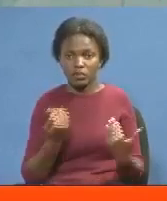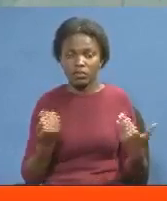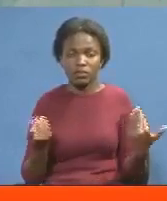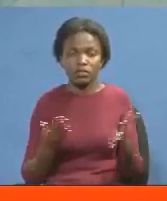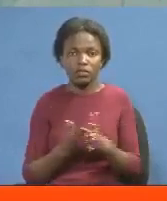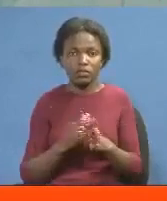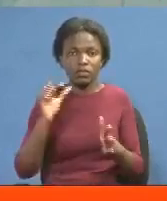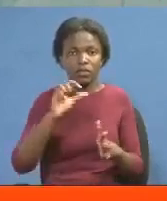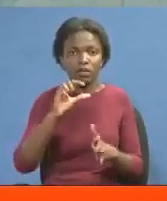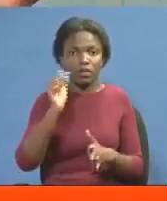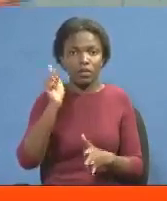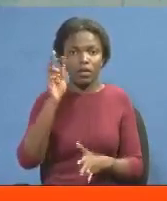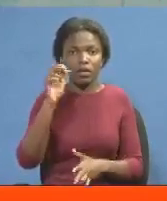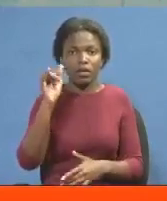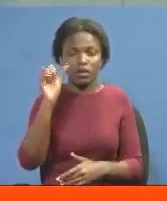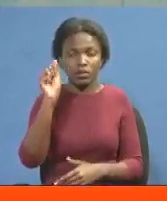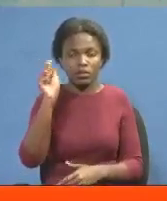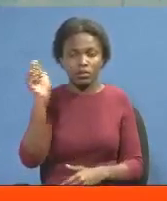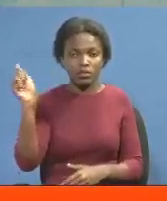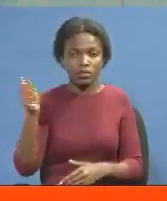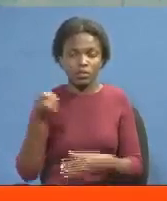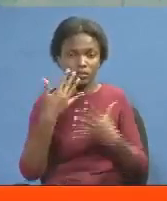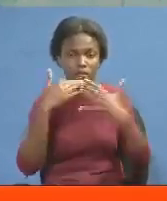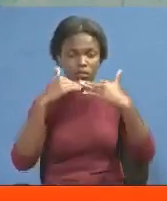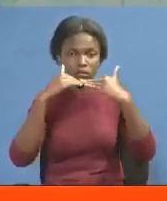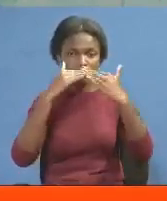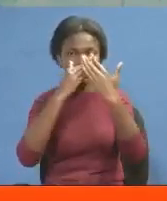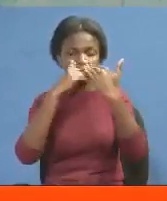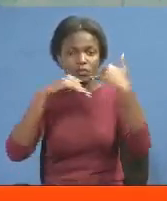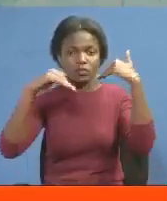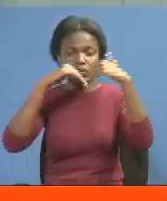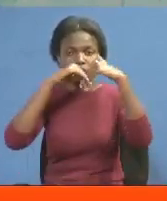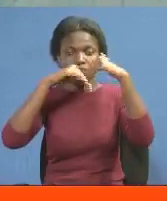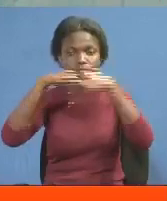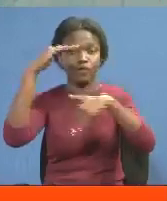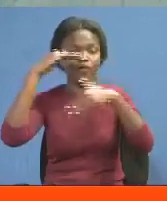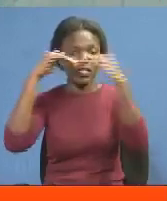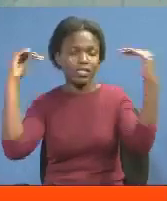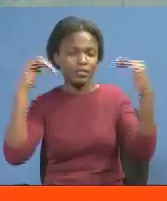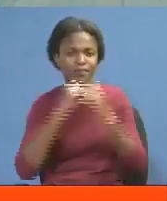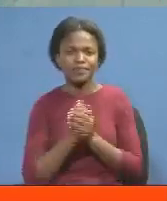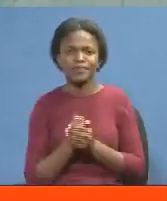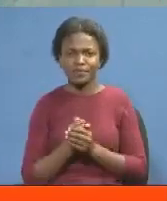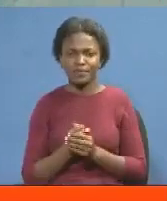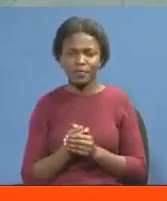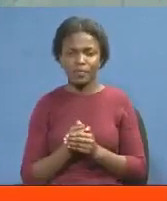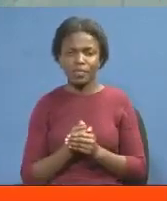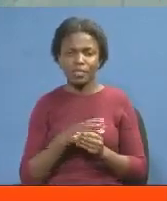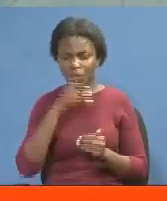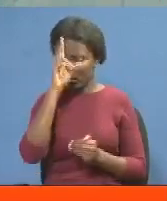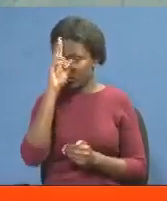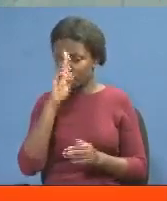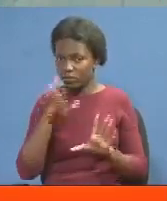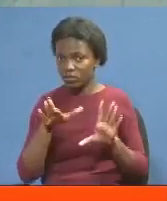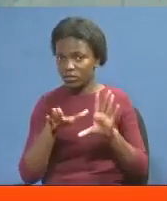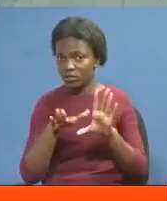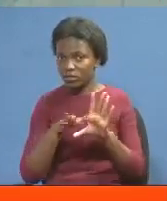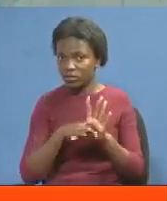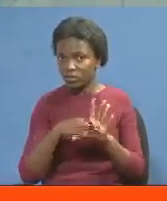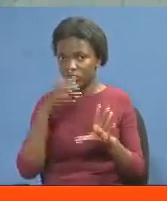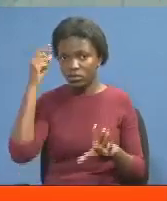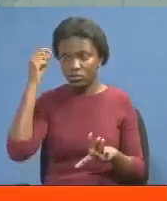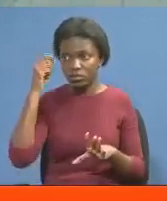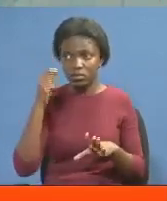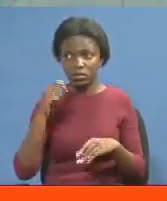or someone blows a bus like they did last time, yeah. or kills our soldiers in Somalia. It cuts deep in my heart. Mm-hmm. I was